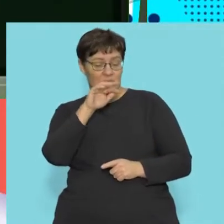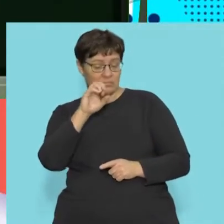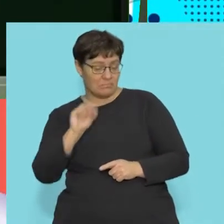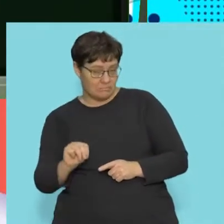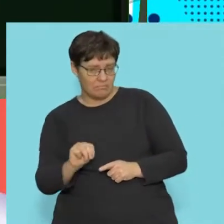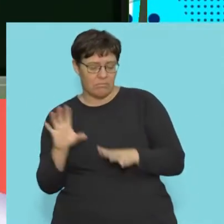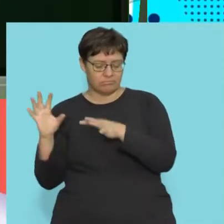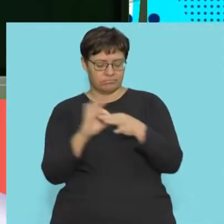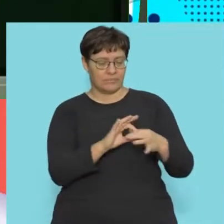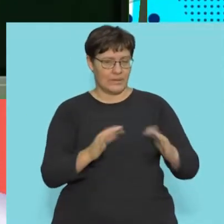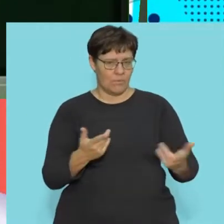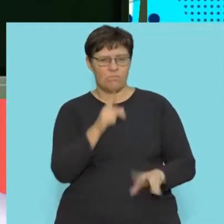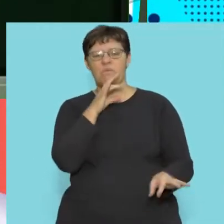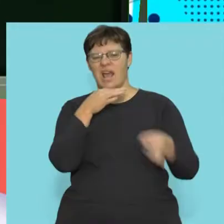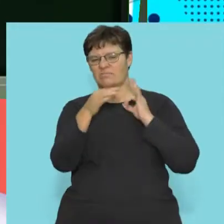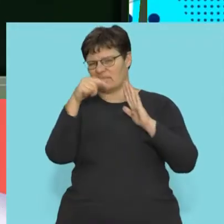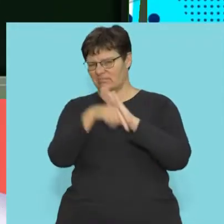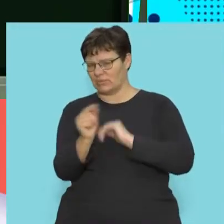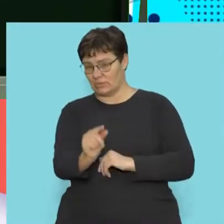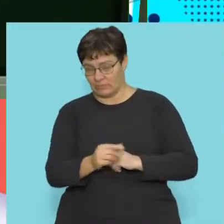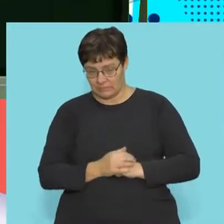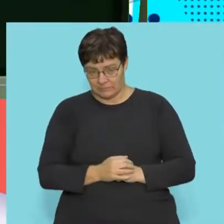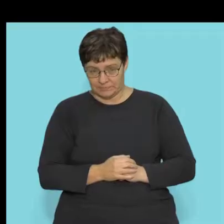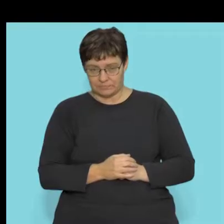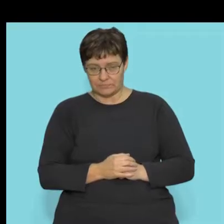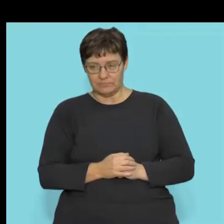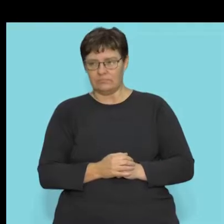how metabolism is connected will be discussed in a bit.